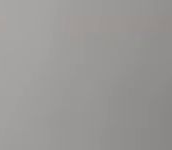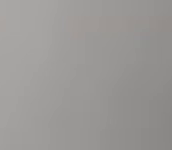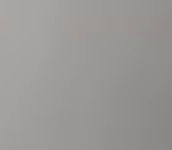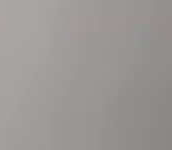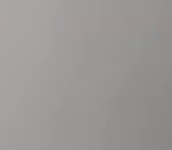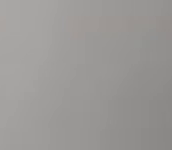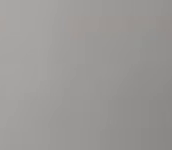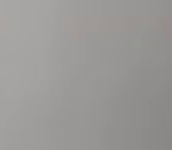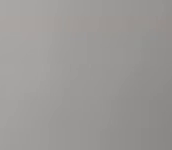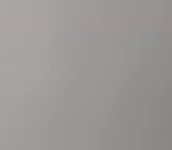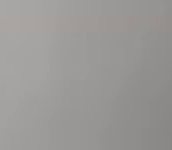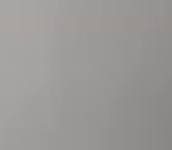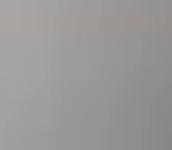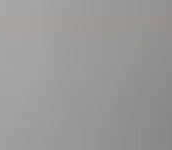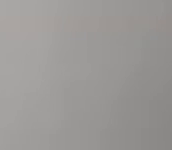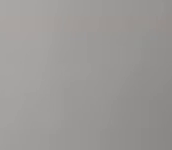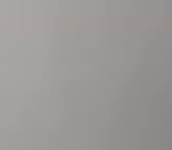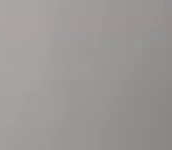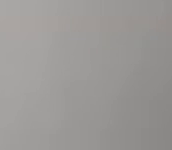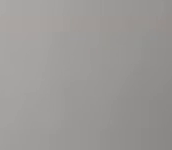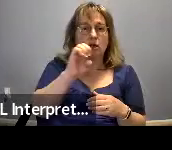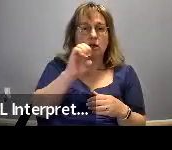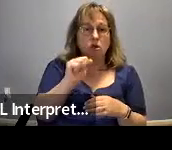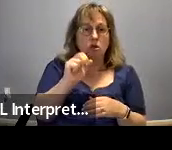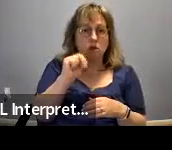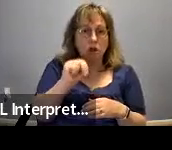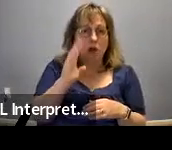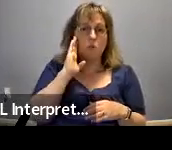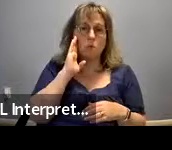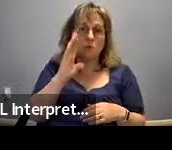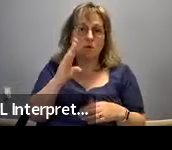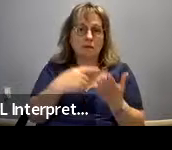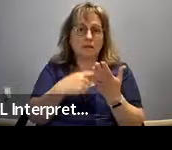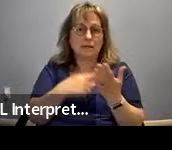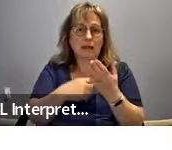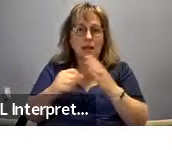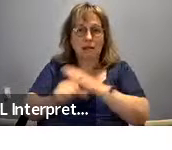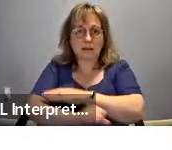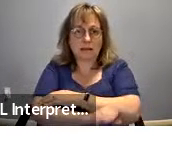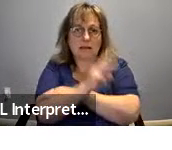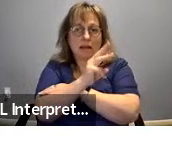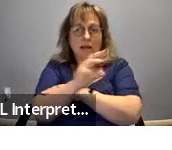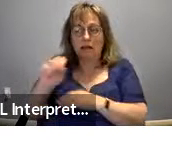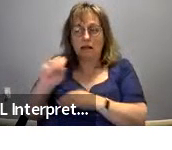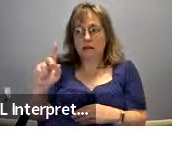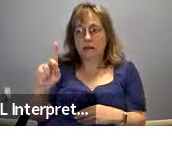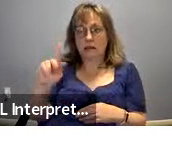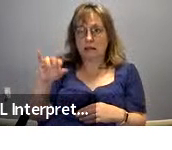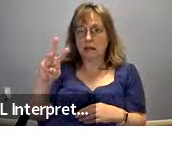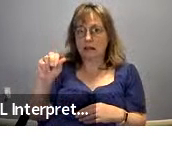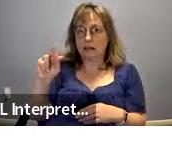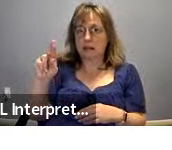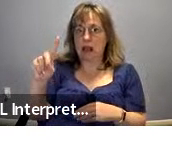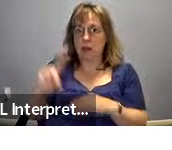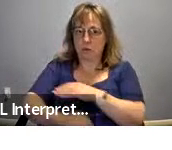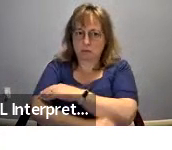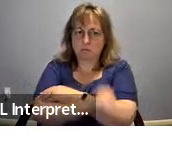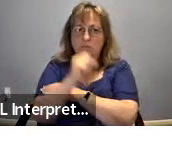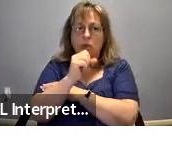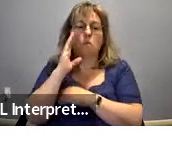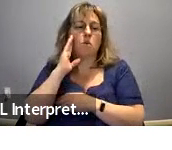discussing. Sean's going to talk with us a bit about Skyward. We're also going to talk about student safety and digital